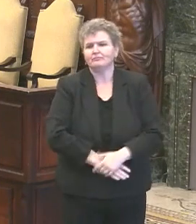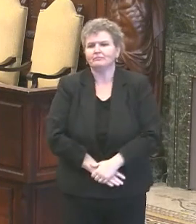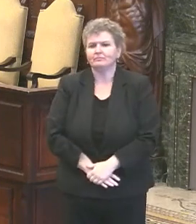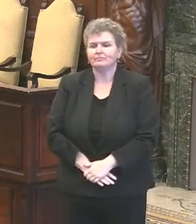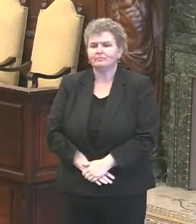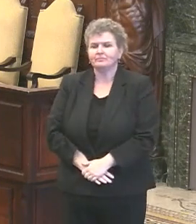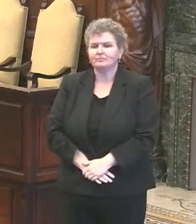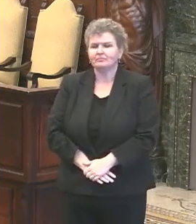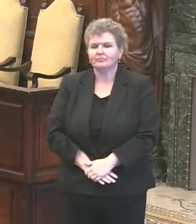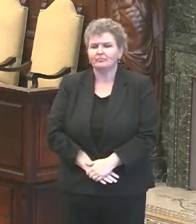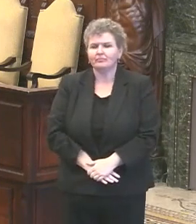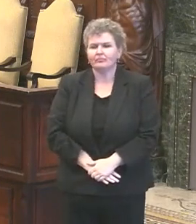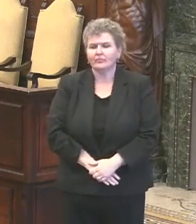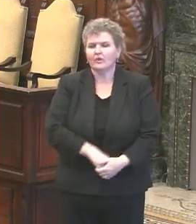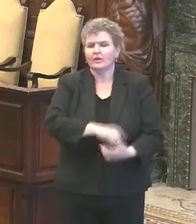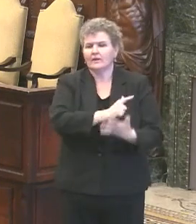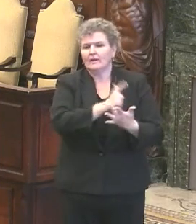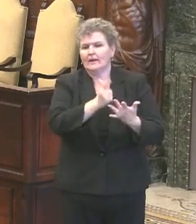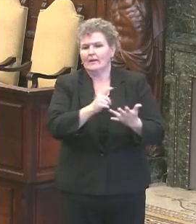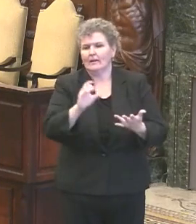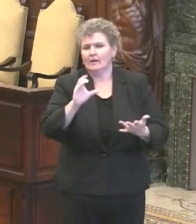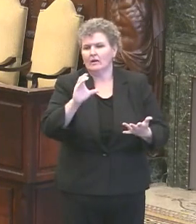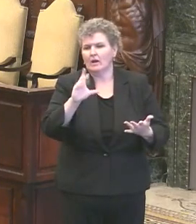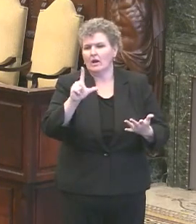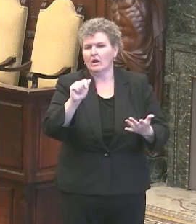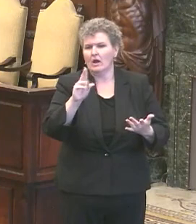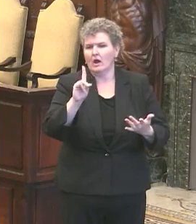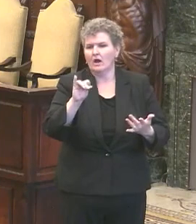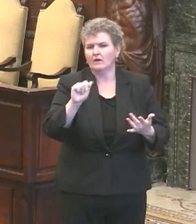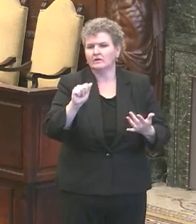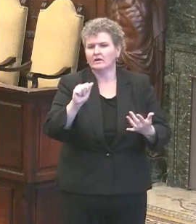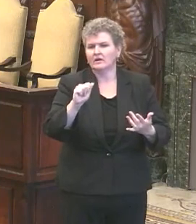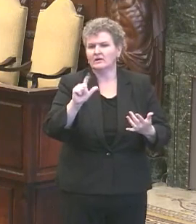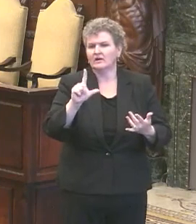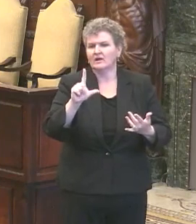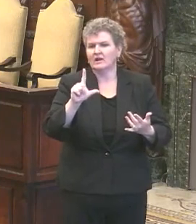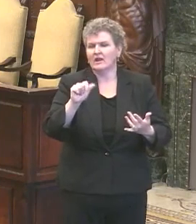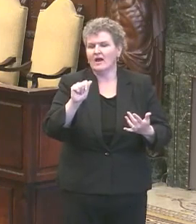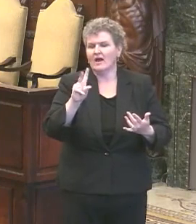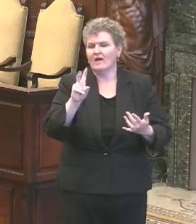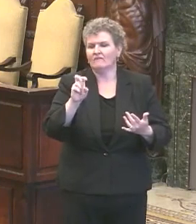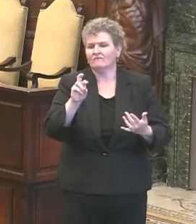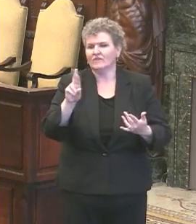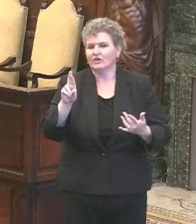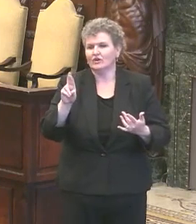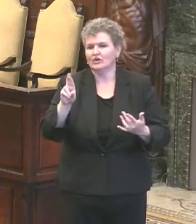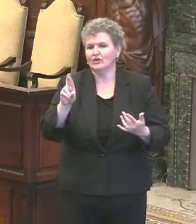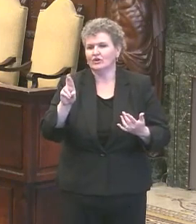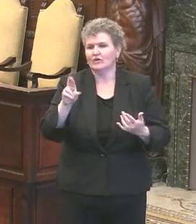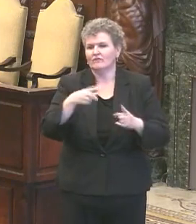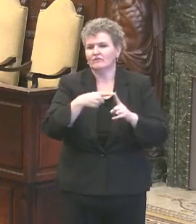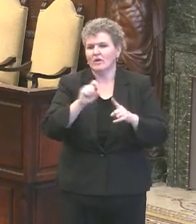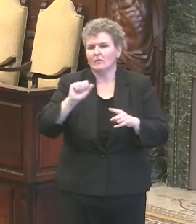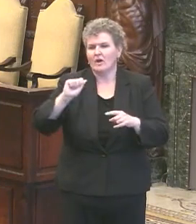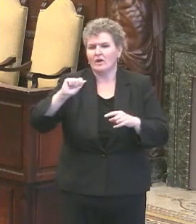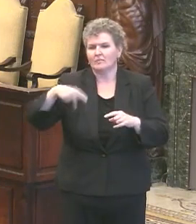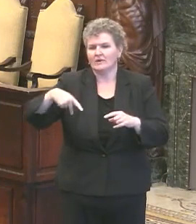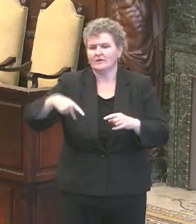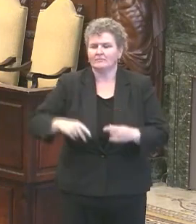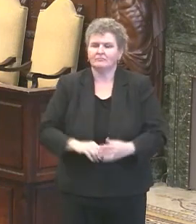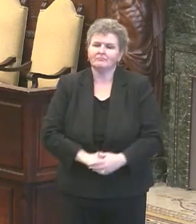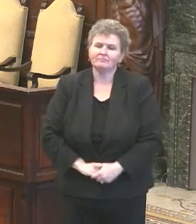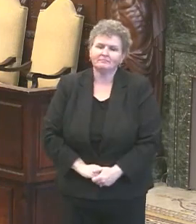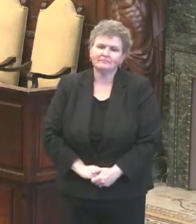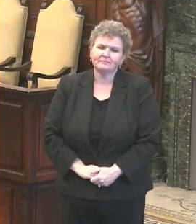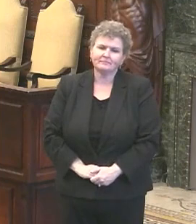Let's move quickly to Claudia Lauer of the Associated Press. Hey, how are you? I just have two quick questions, and I apologize if I